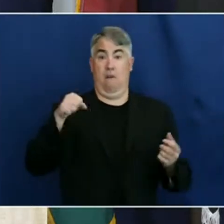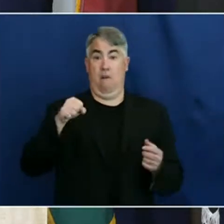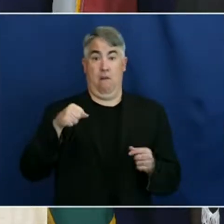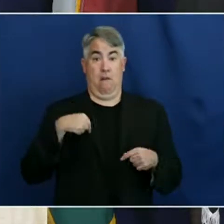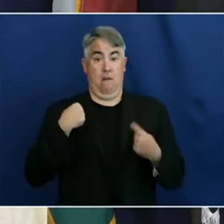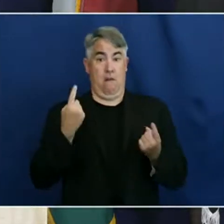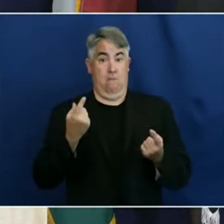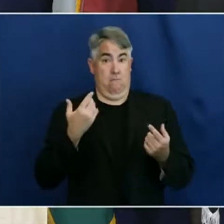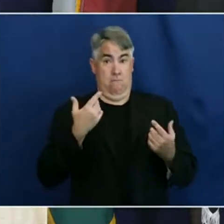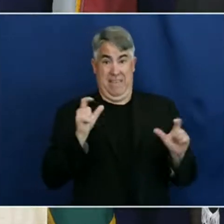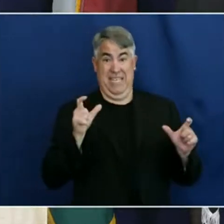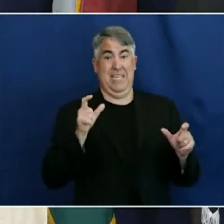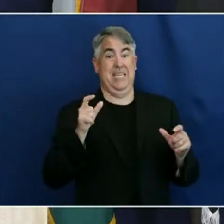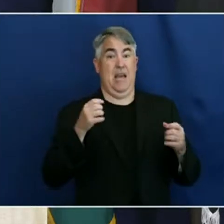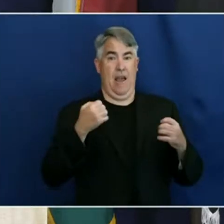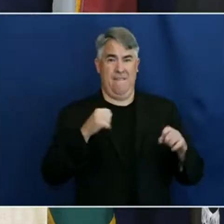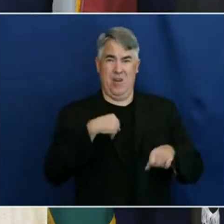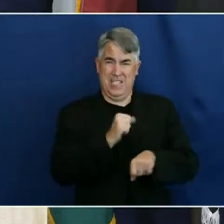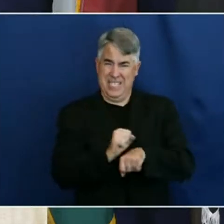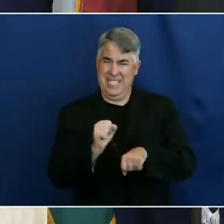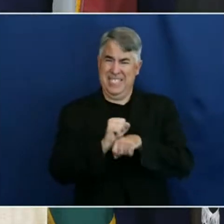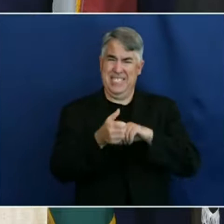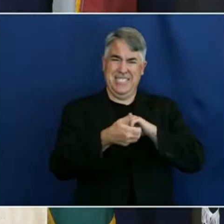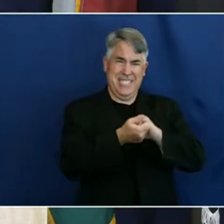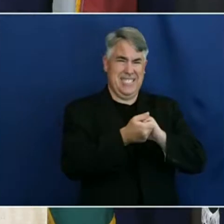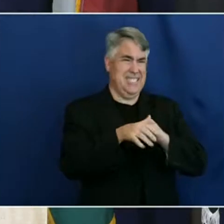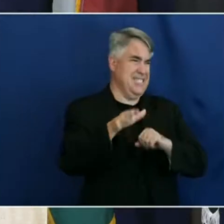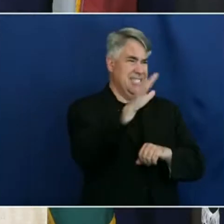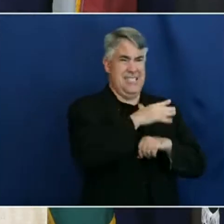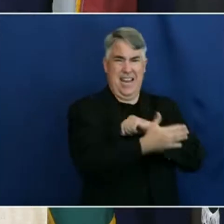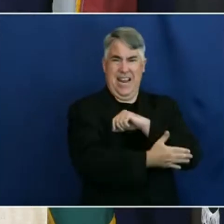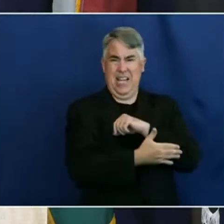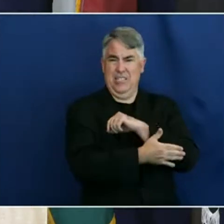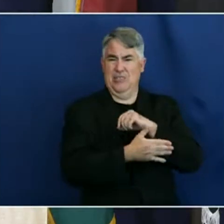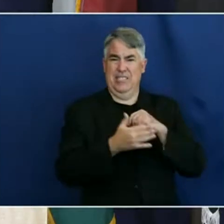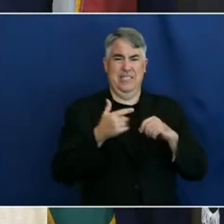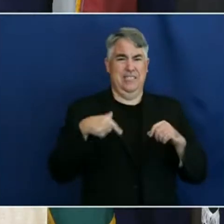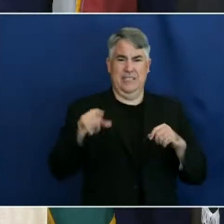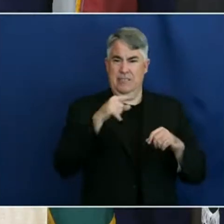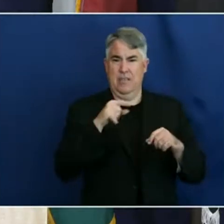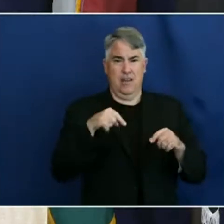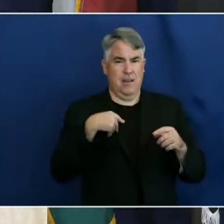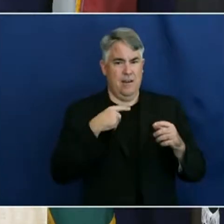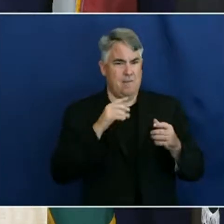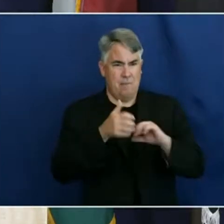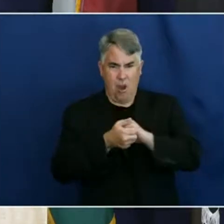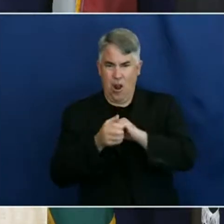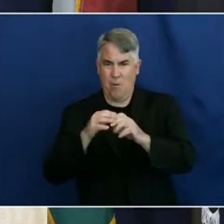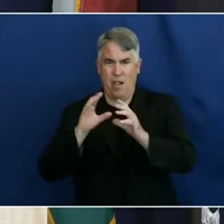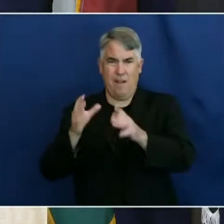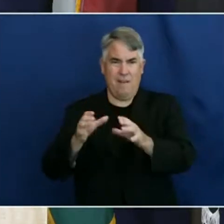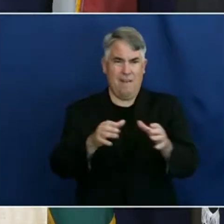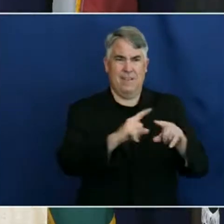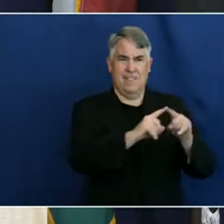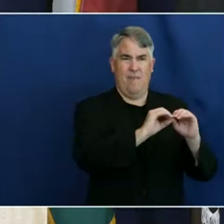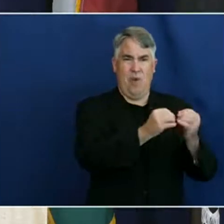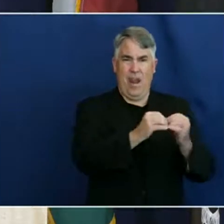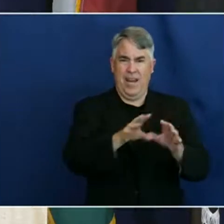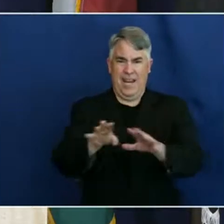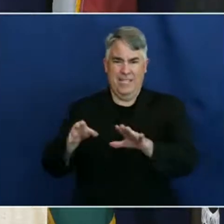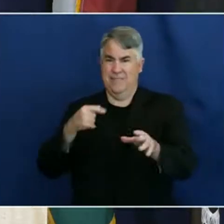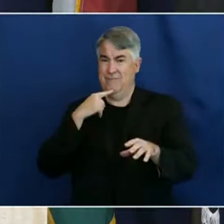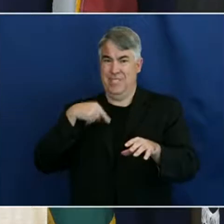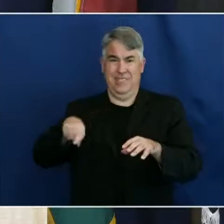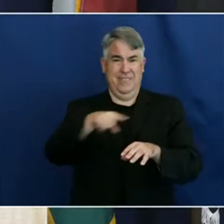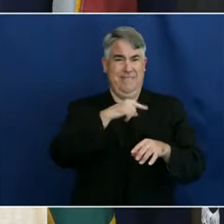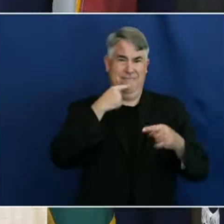effort in partnerships across the county. It's not just the county, but our partners. And this is, has been